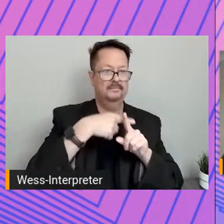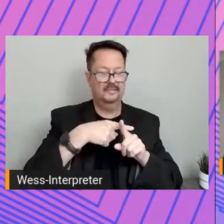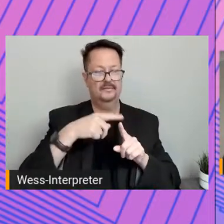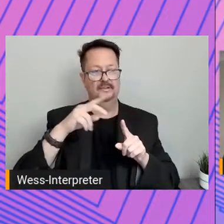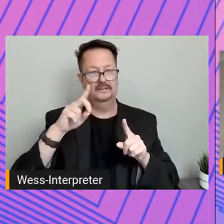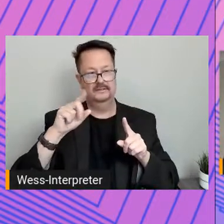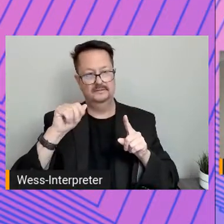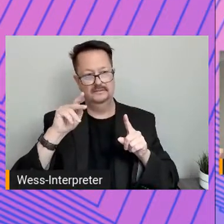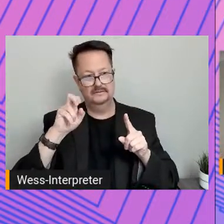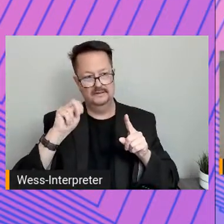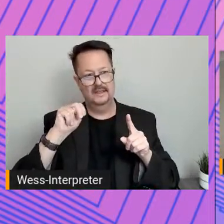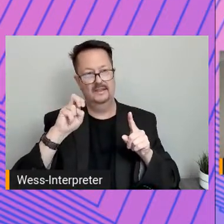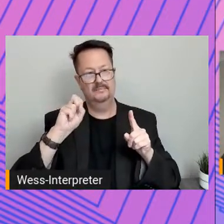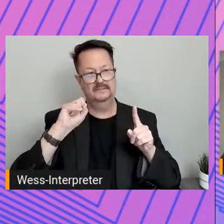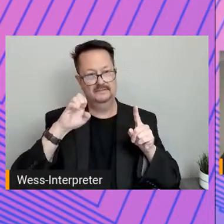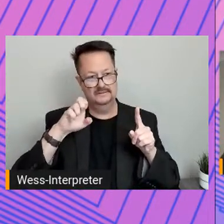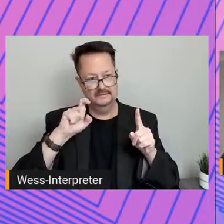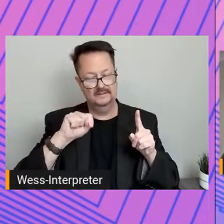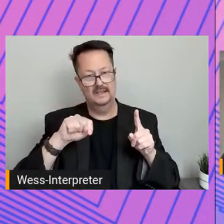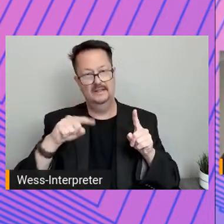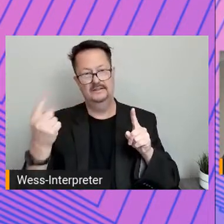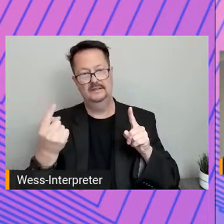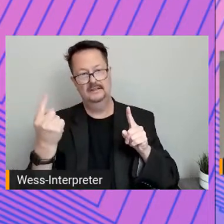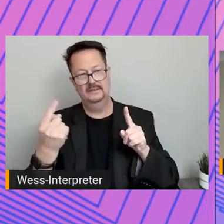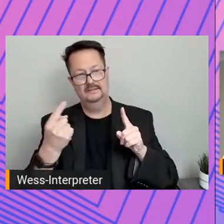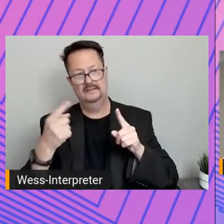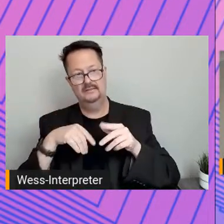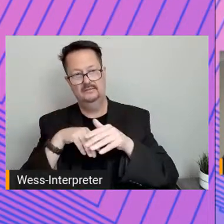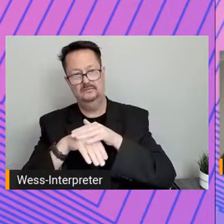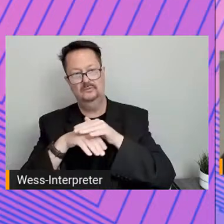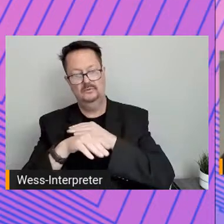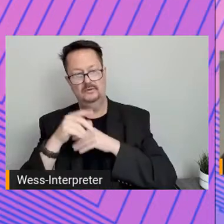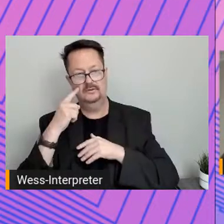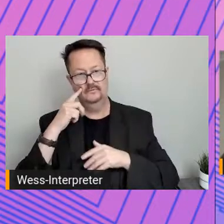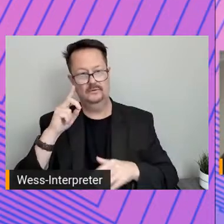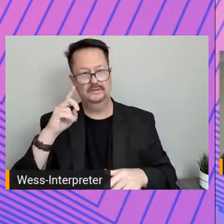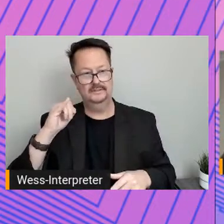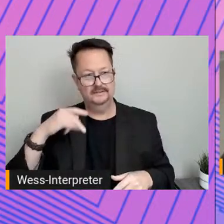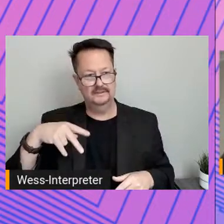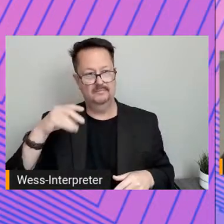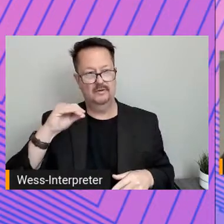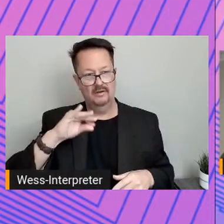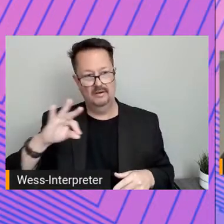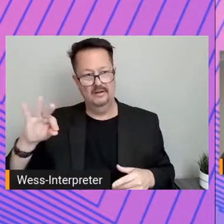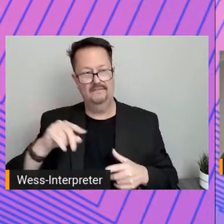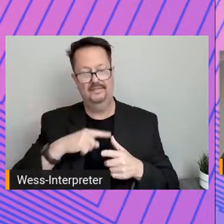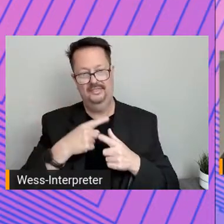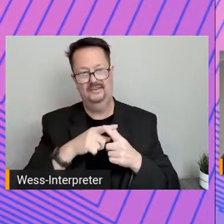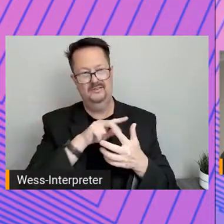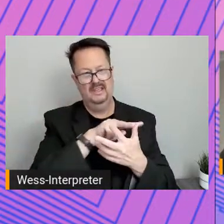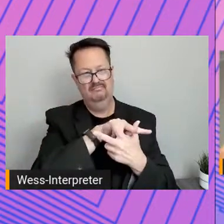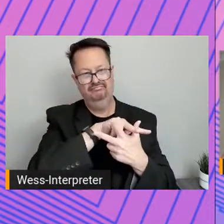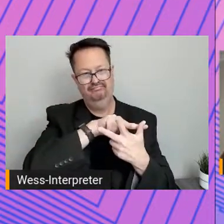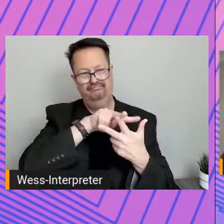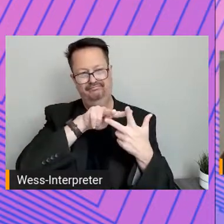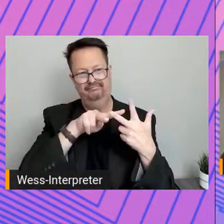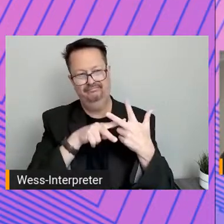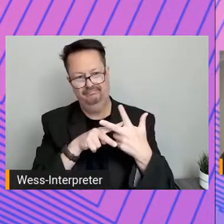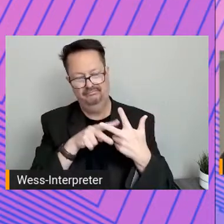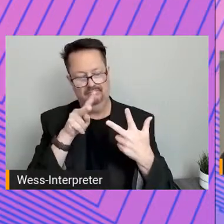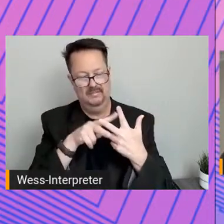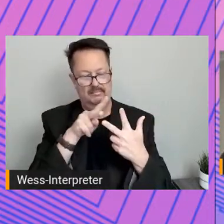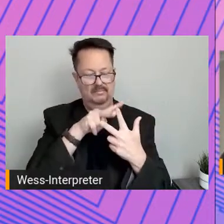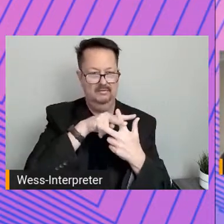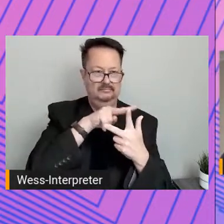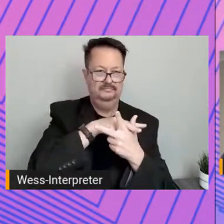Git repository, which is essentially your single source of truth for GitOps, then that can essentially be deployed to all of the different hosts. Now, taking